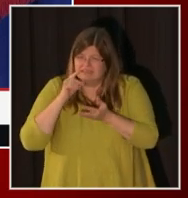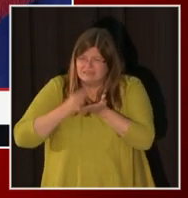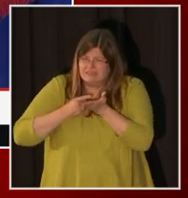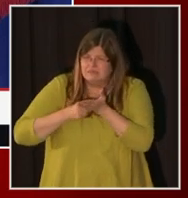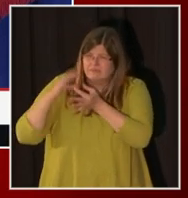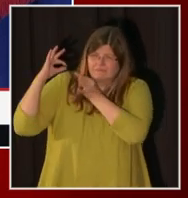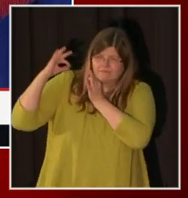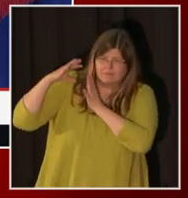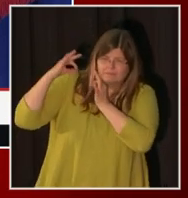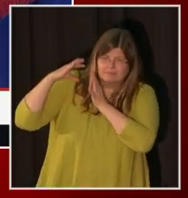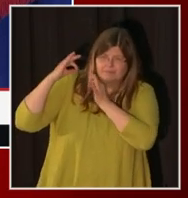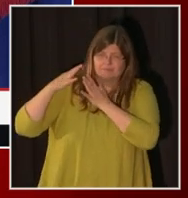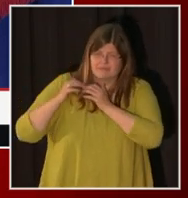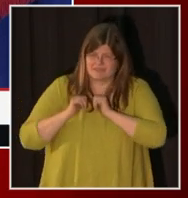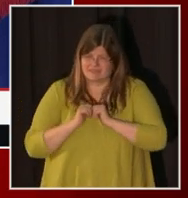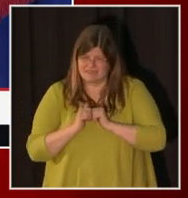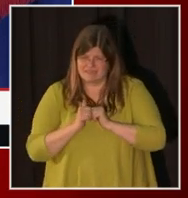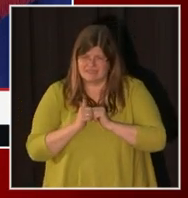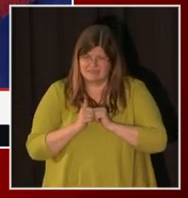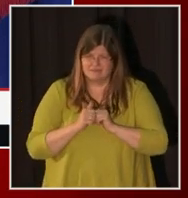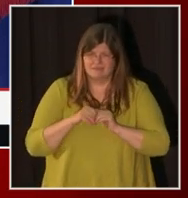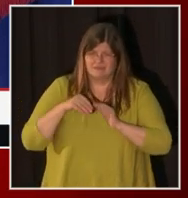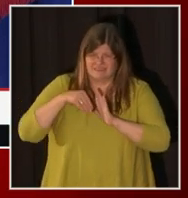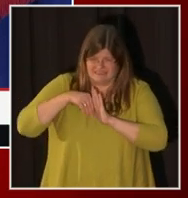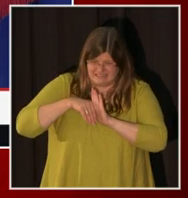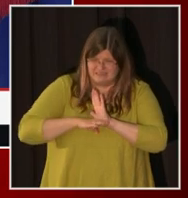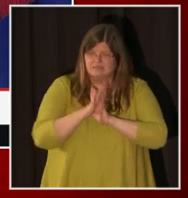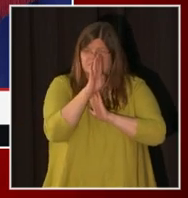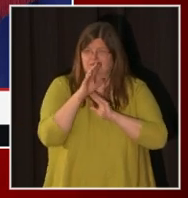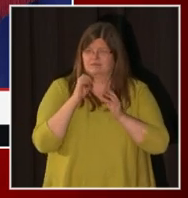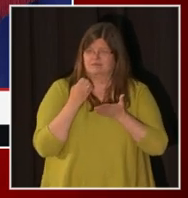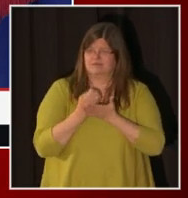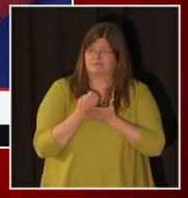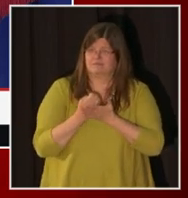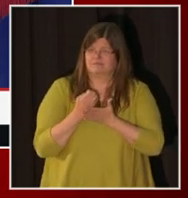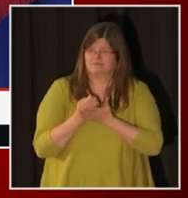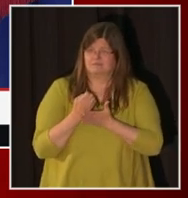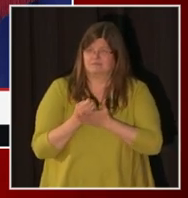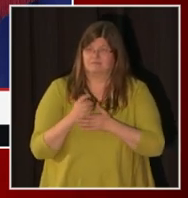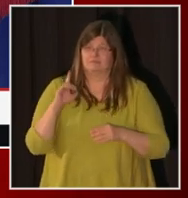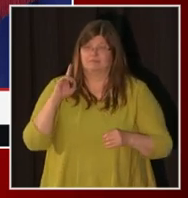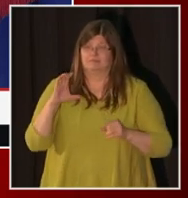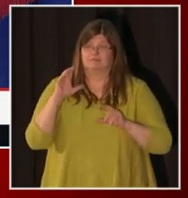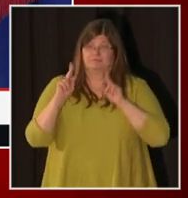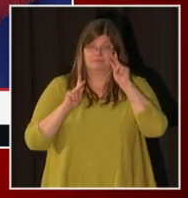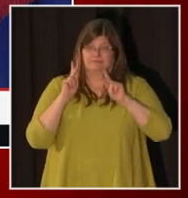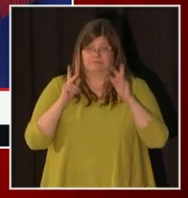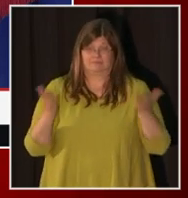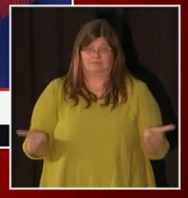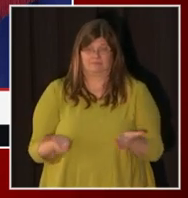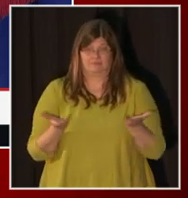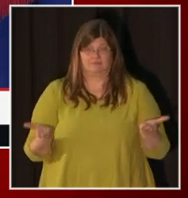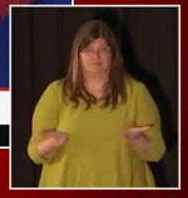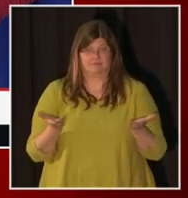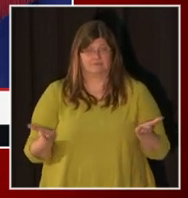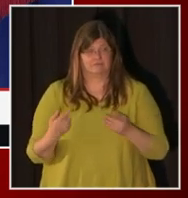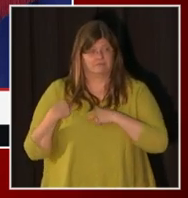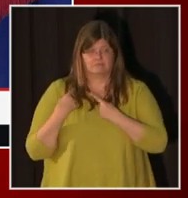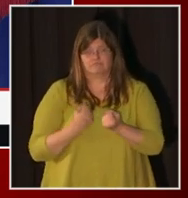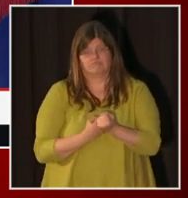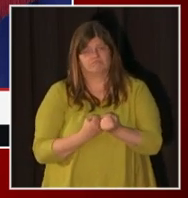our economy. But I have to say that DC residents have been very